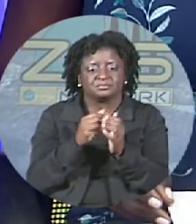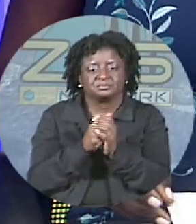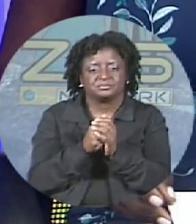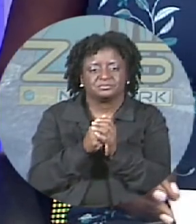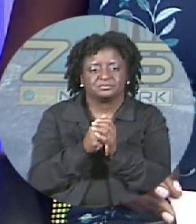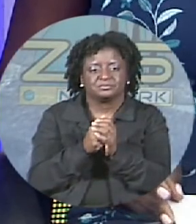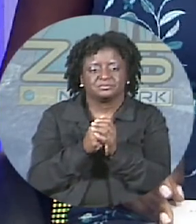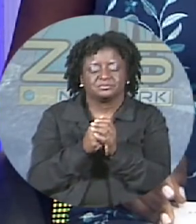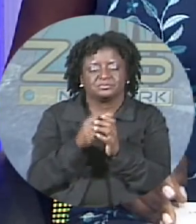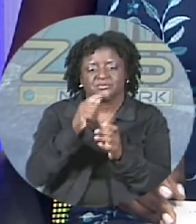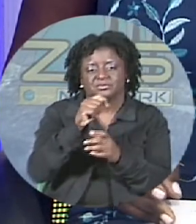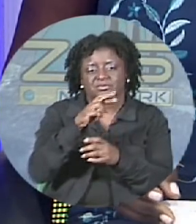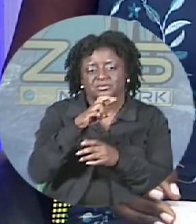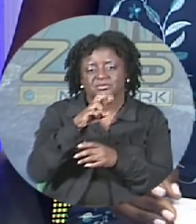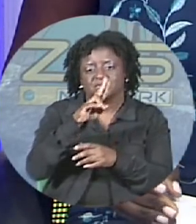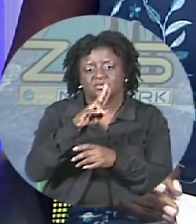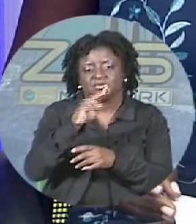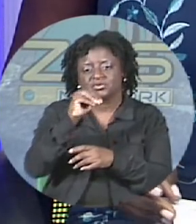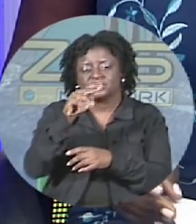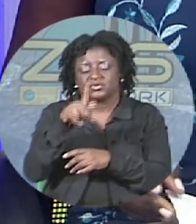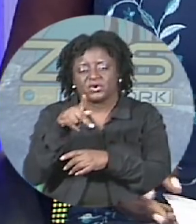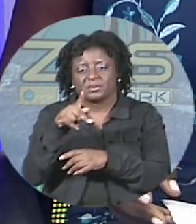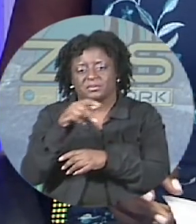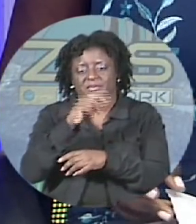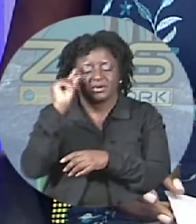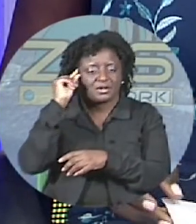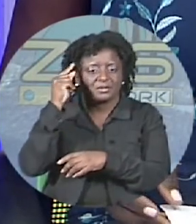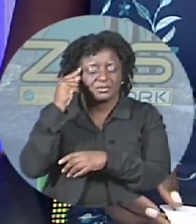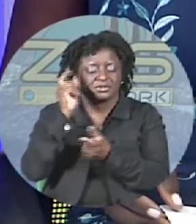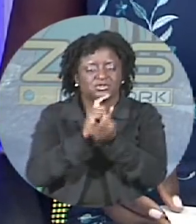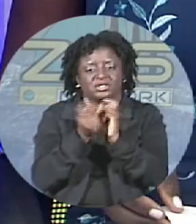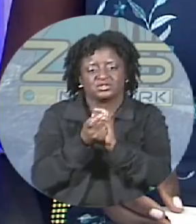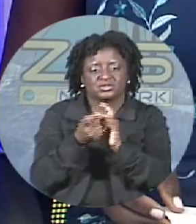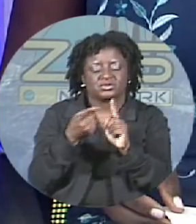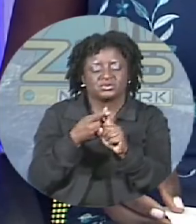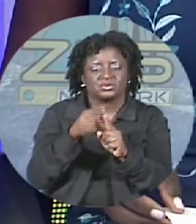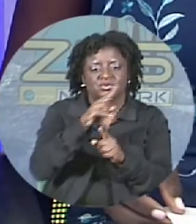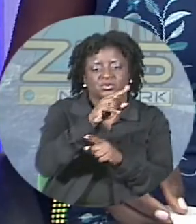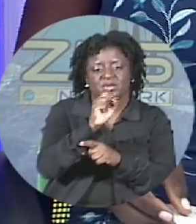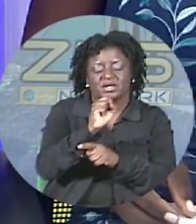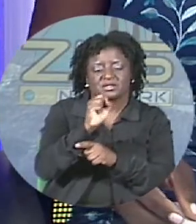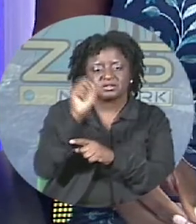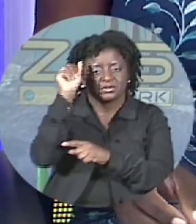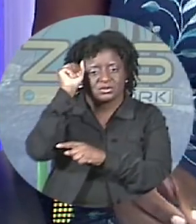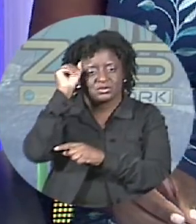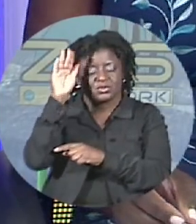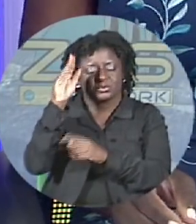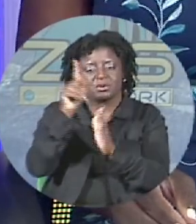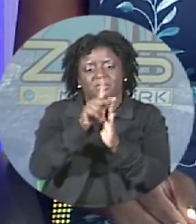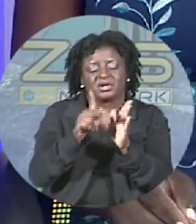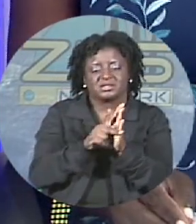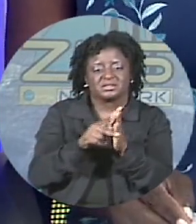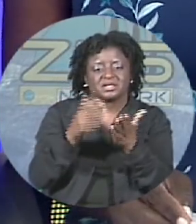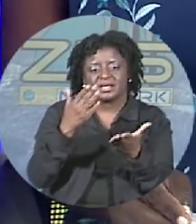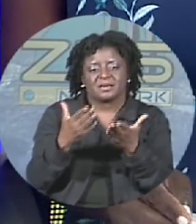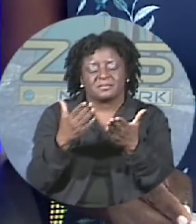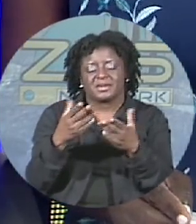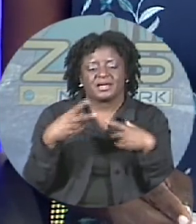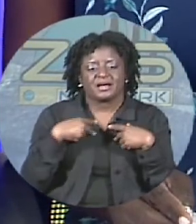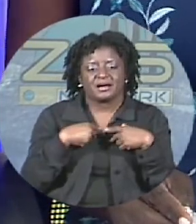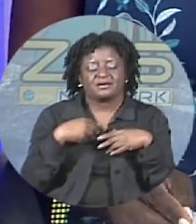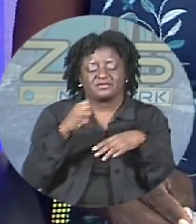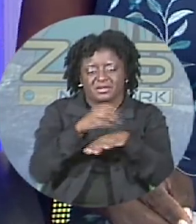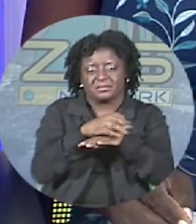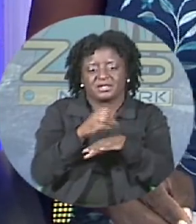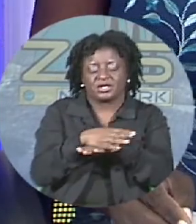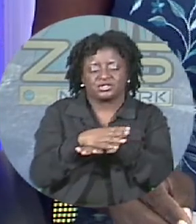The Trump administration's changes to the U.S.-Cuba policy expected to have far-reaching implications for the country. Vern Carey sat